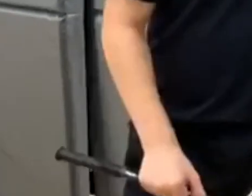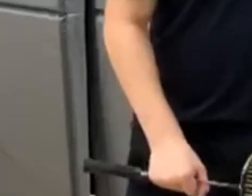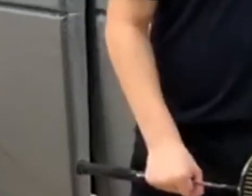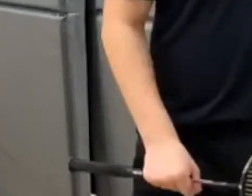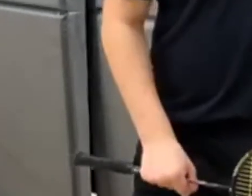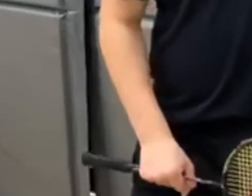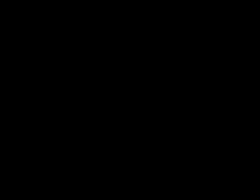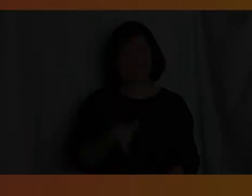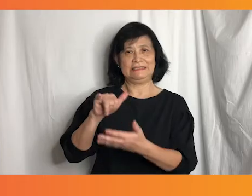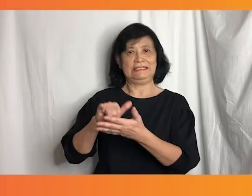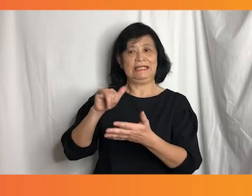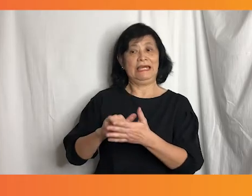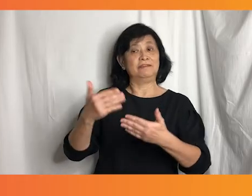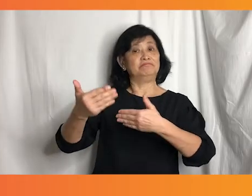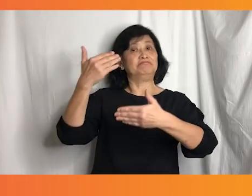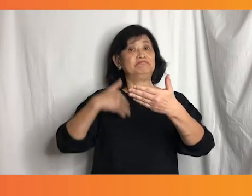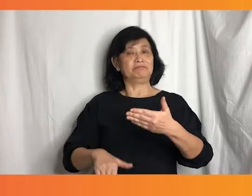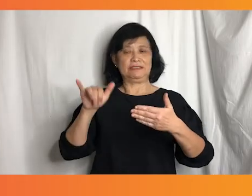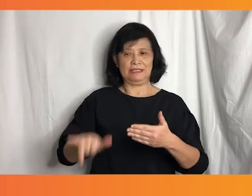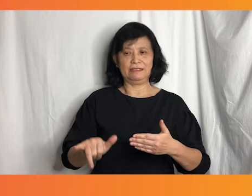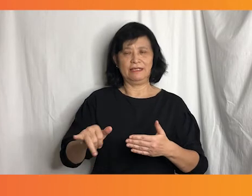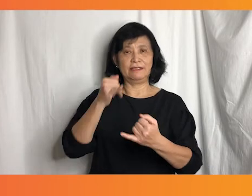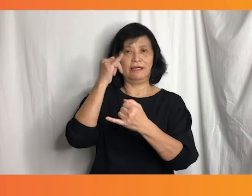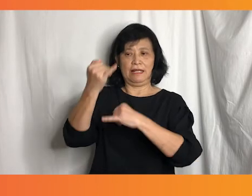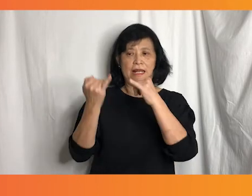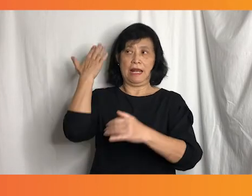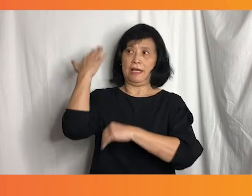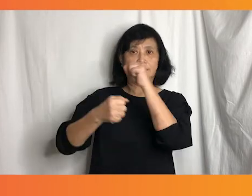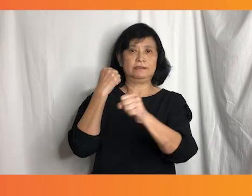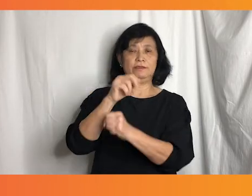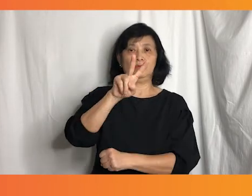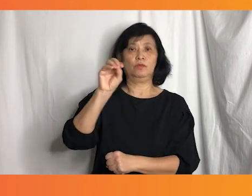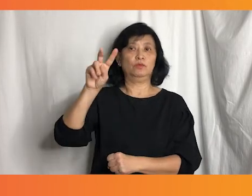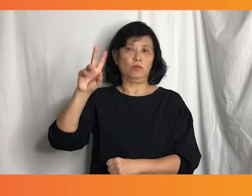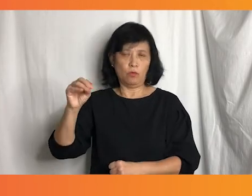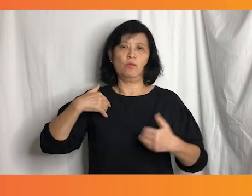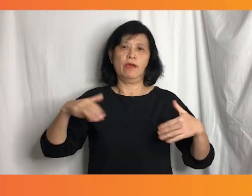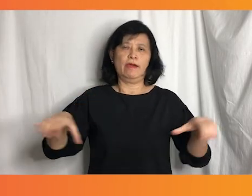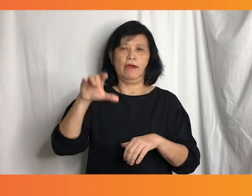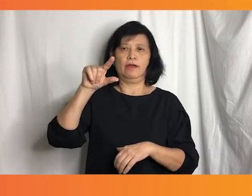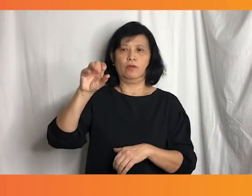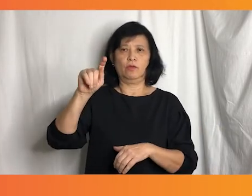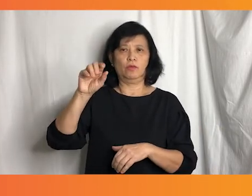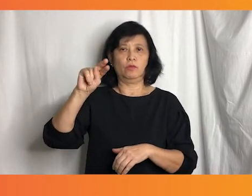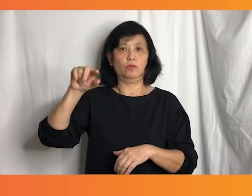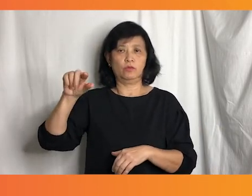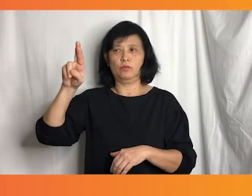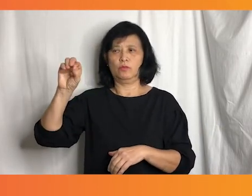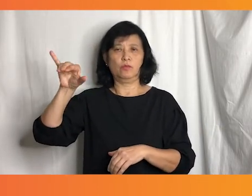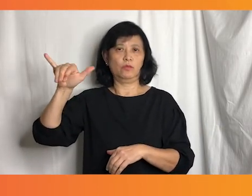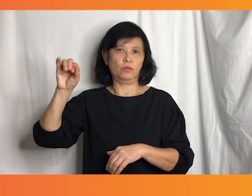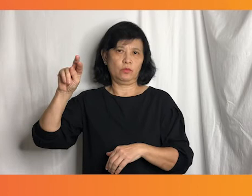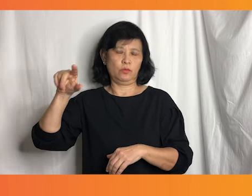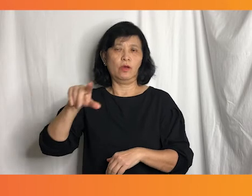do. Yeah. Okay, so then subsequently, last year, 2020, end of the year, we had Gotong Royong. So Nico Fan shared